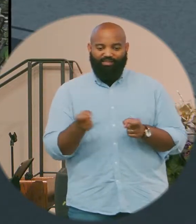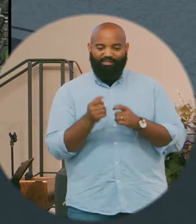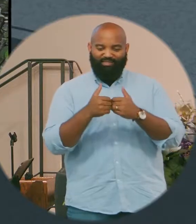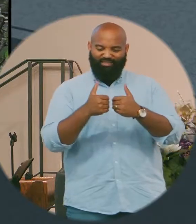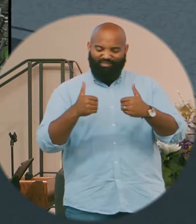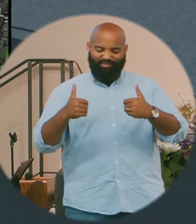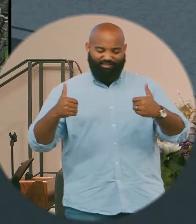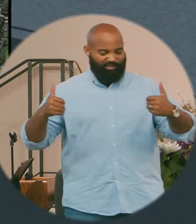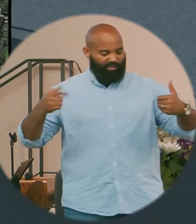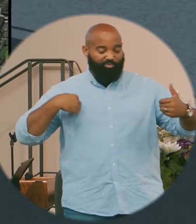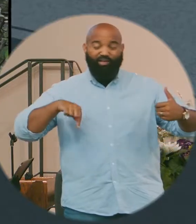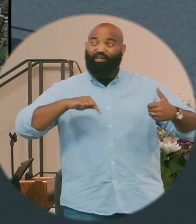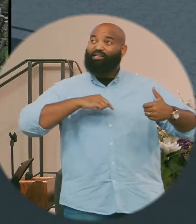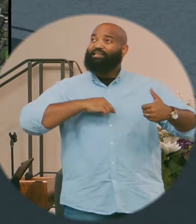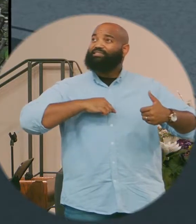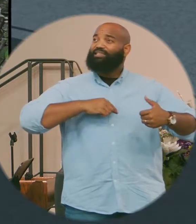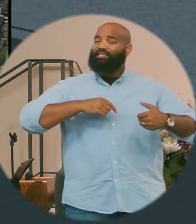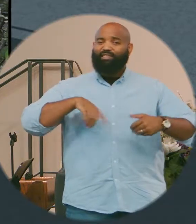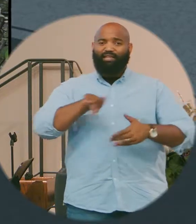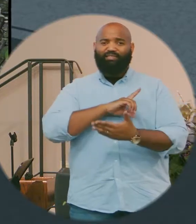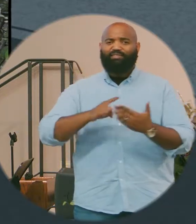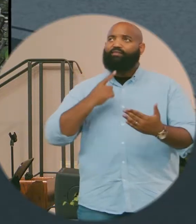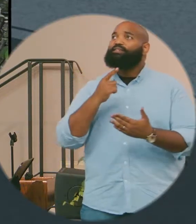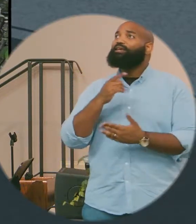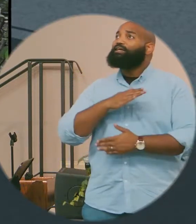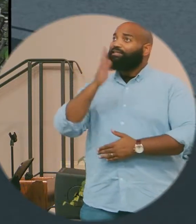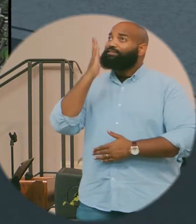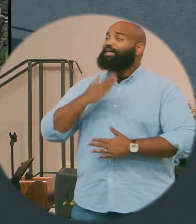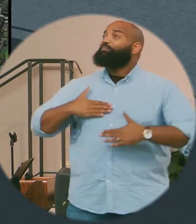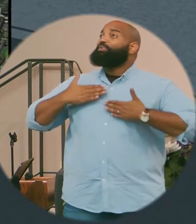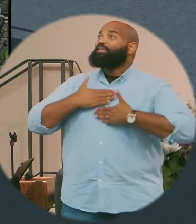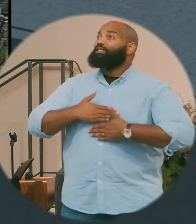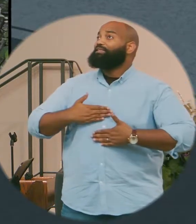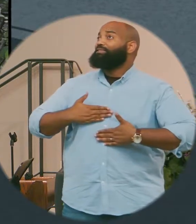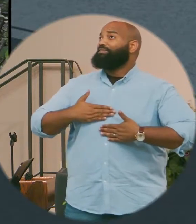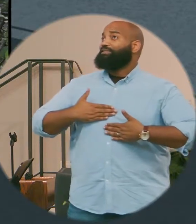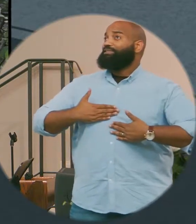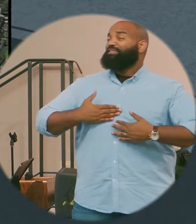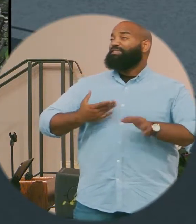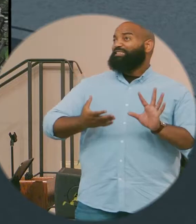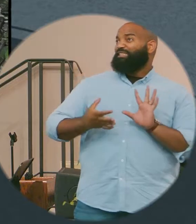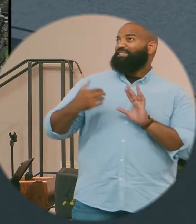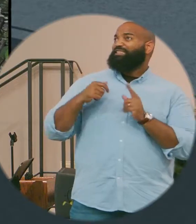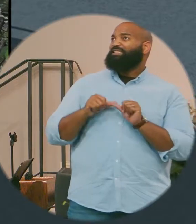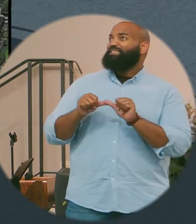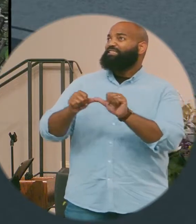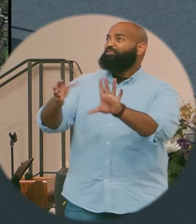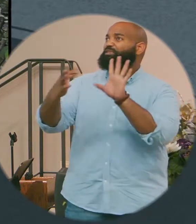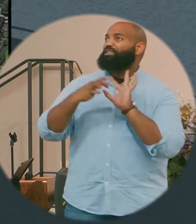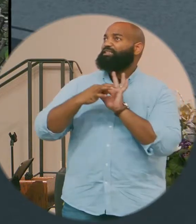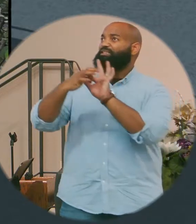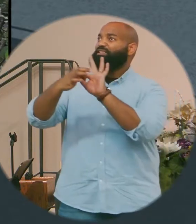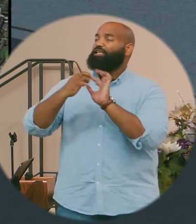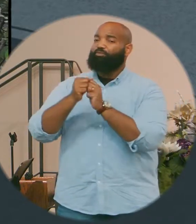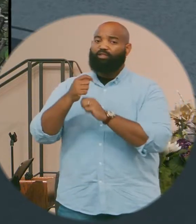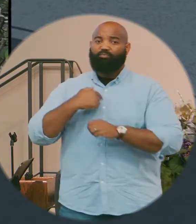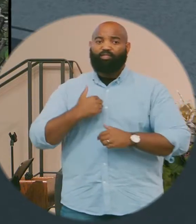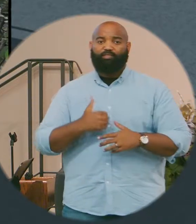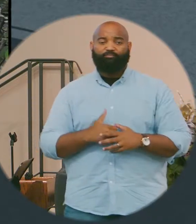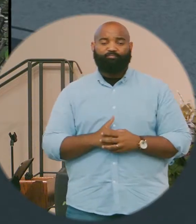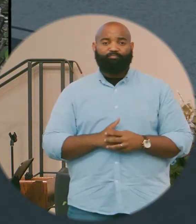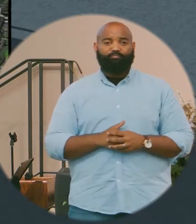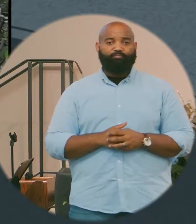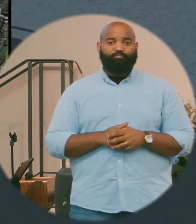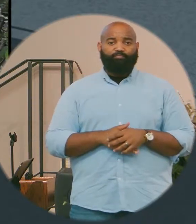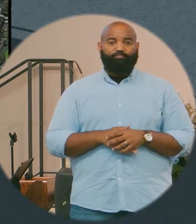cast me not away from your presence. And family, being with God is not just about when we get to heaven. We say that, oh, they've gone on to be with the